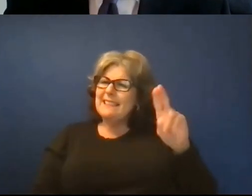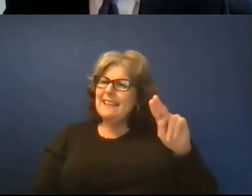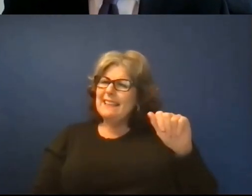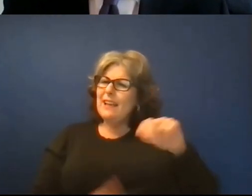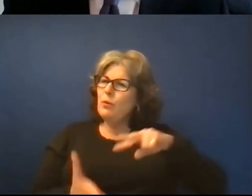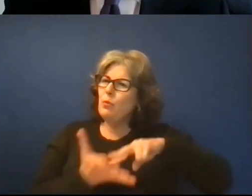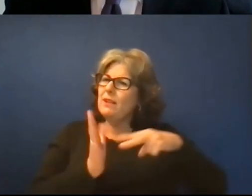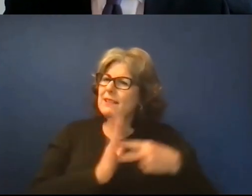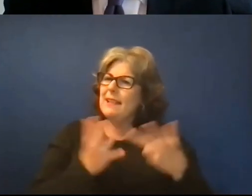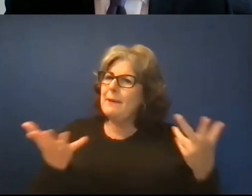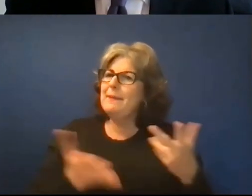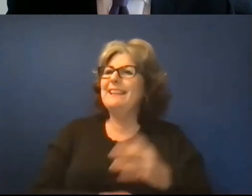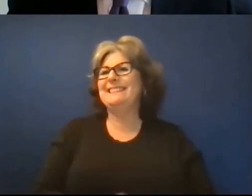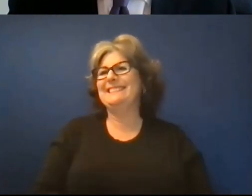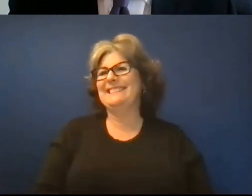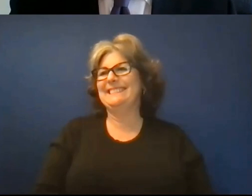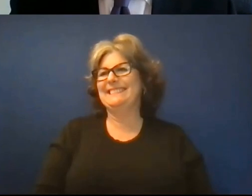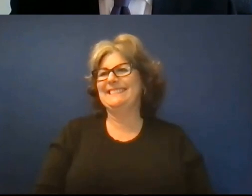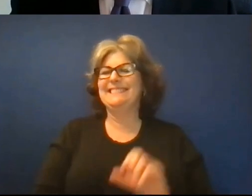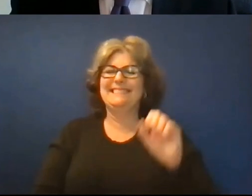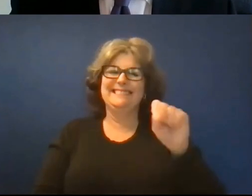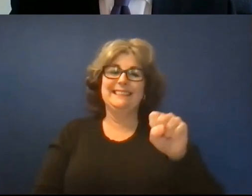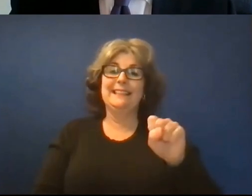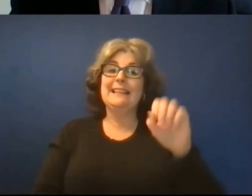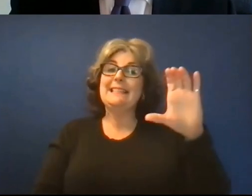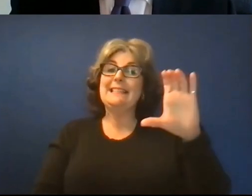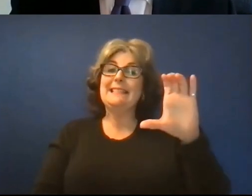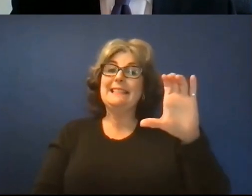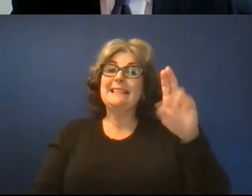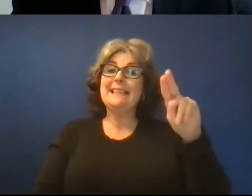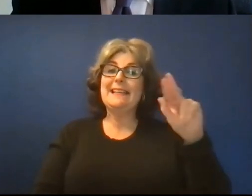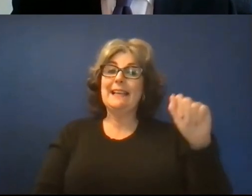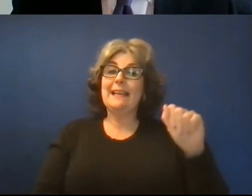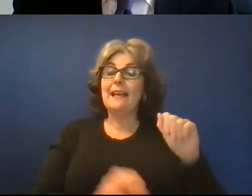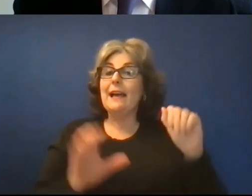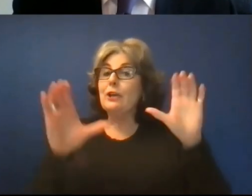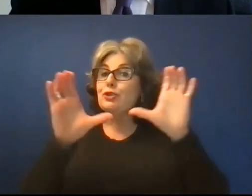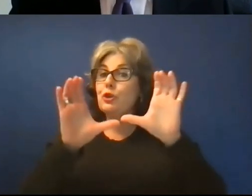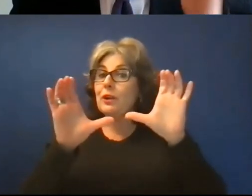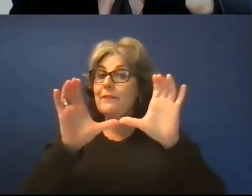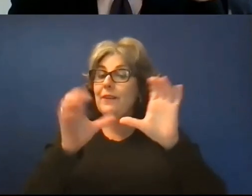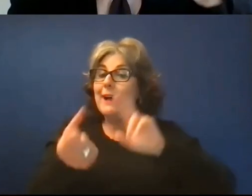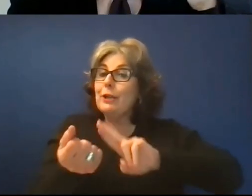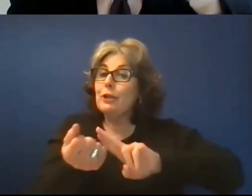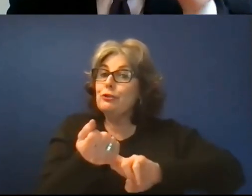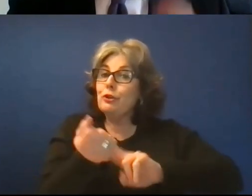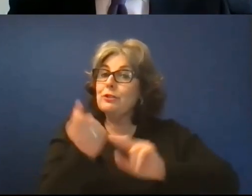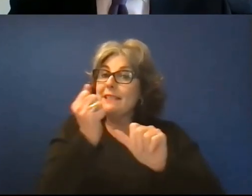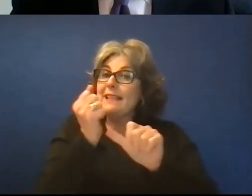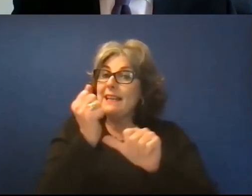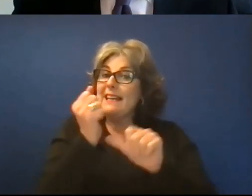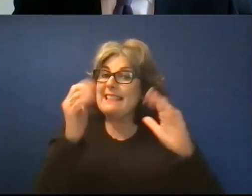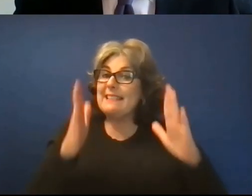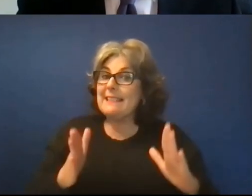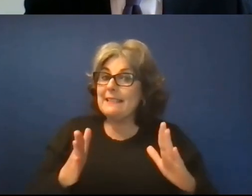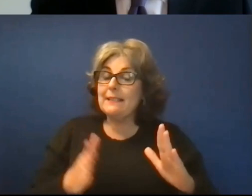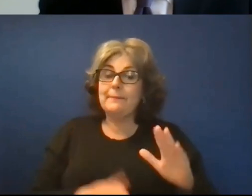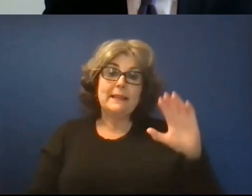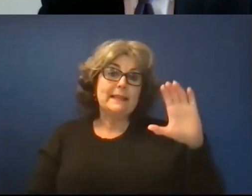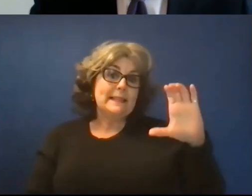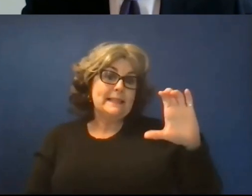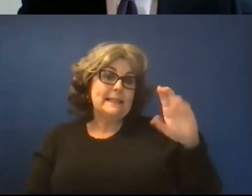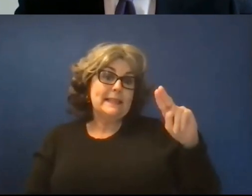me what a CNA stands for? Yes, thank you. CNA is Certified Nursing Assistant. CNAs, you mostly